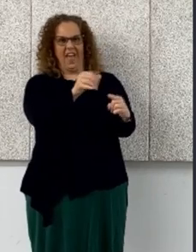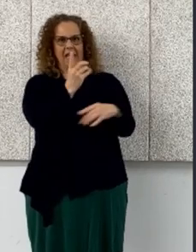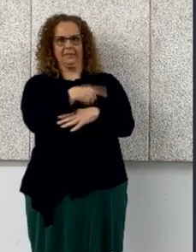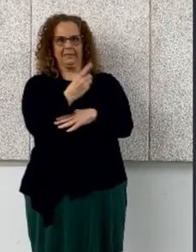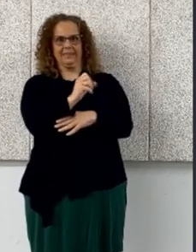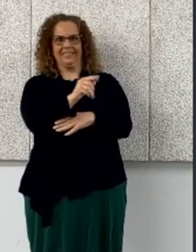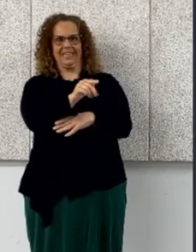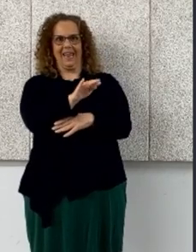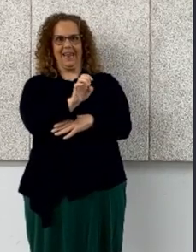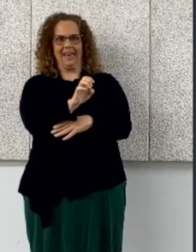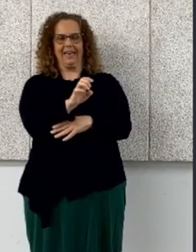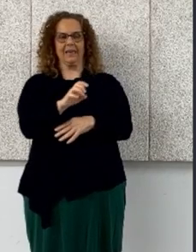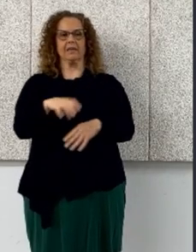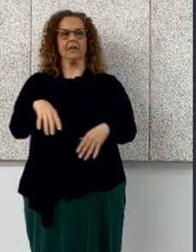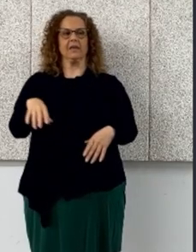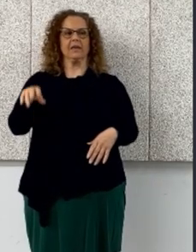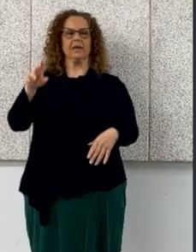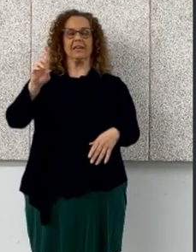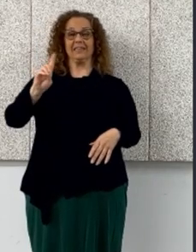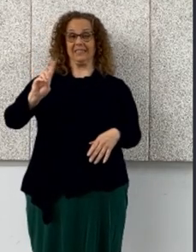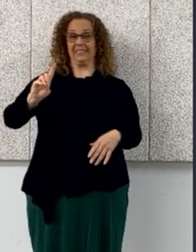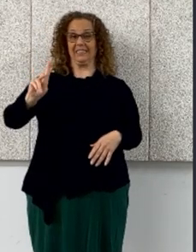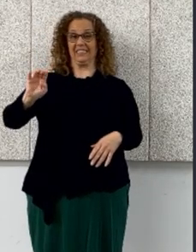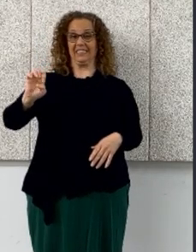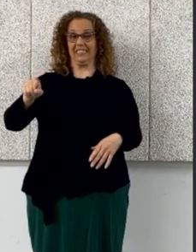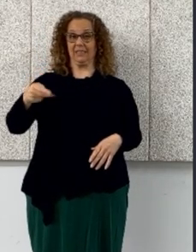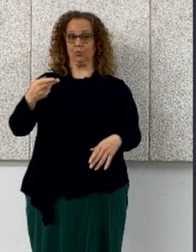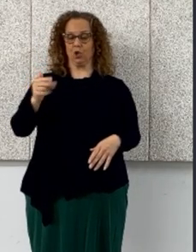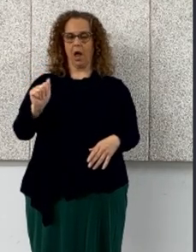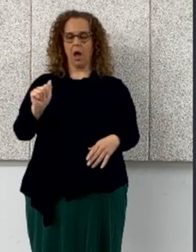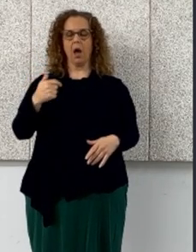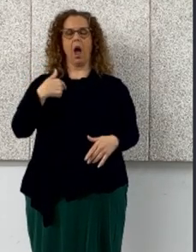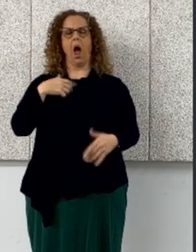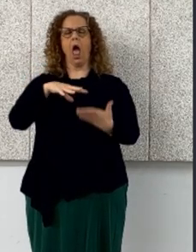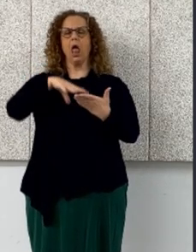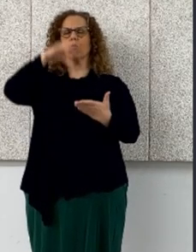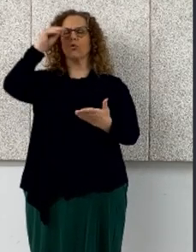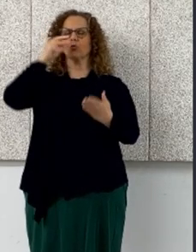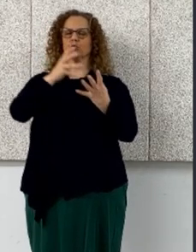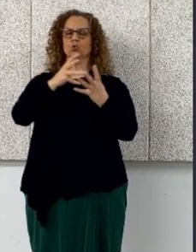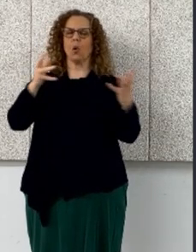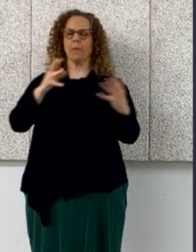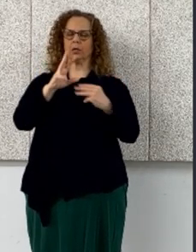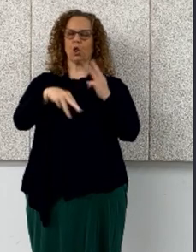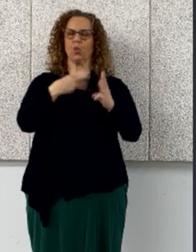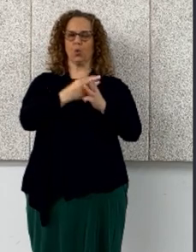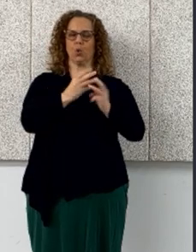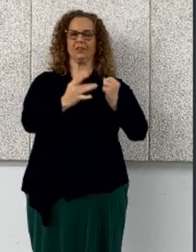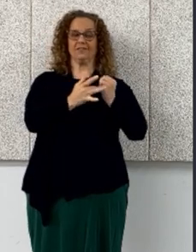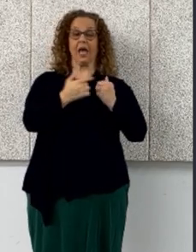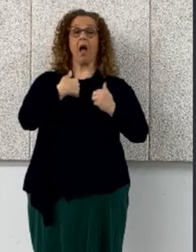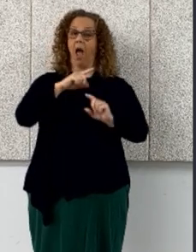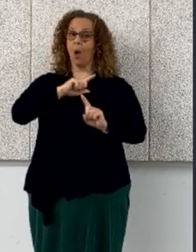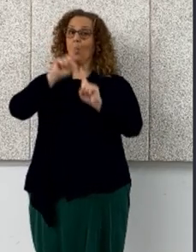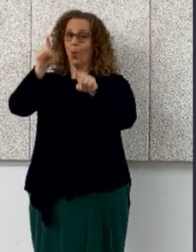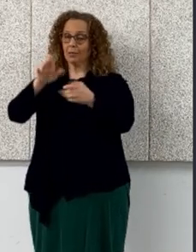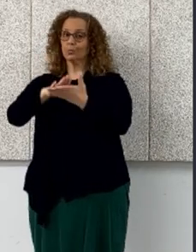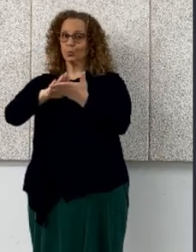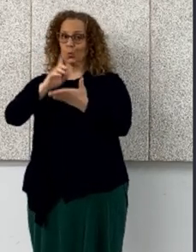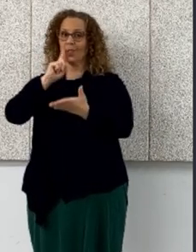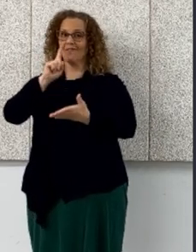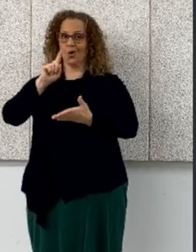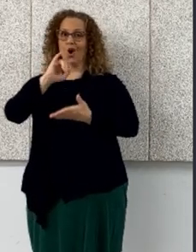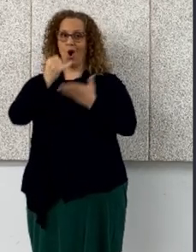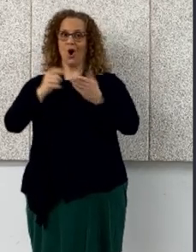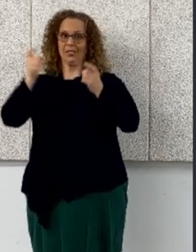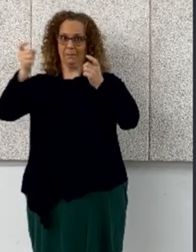It's funny because I learned so much from the world of tech, and I mm-hmm. did go to school for arts administration. And when